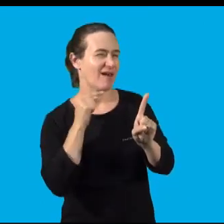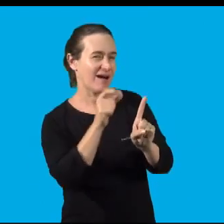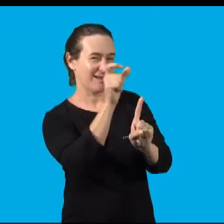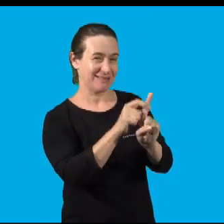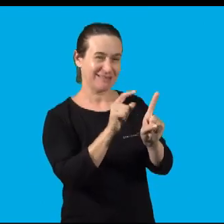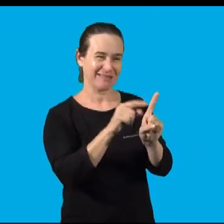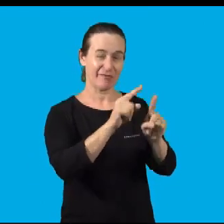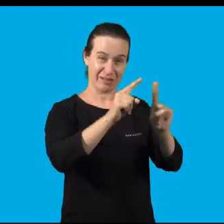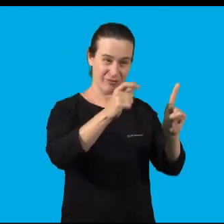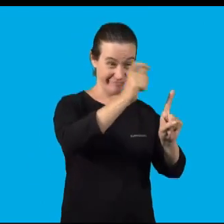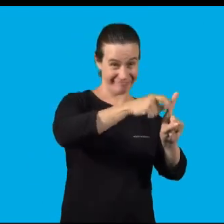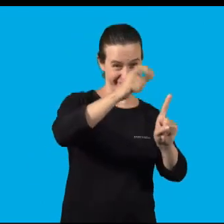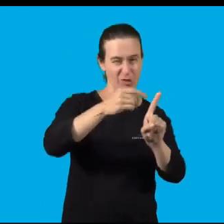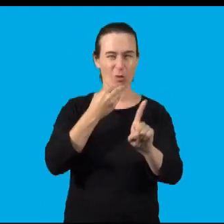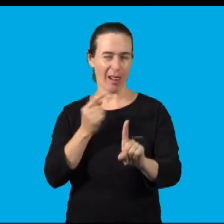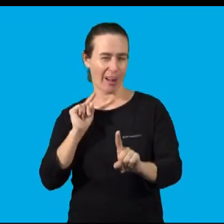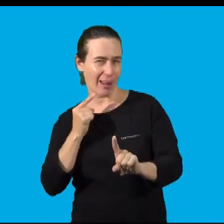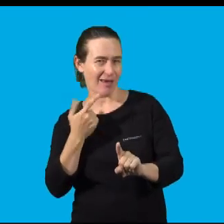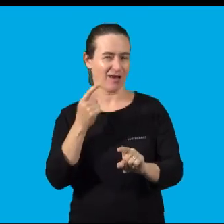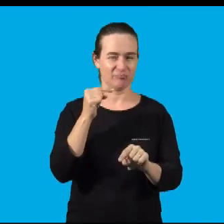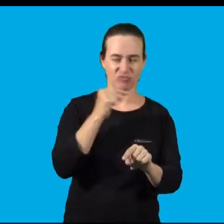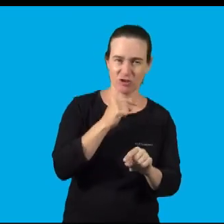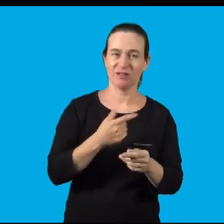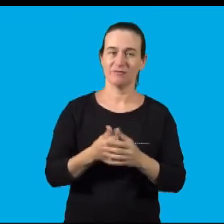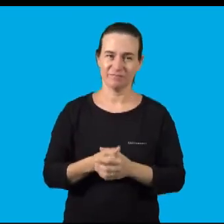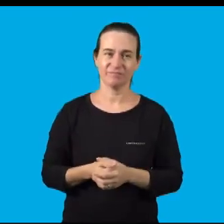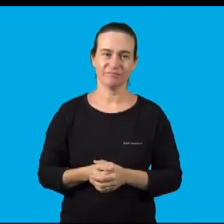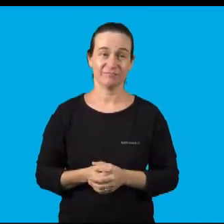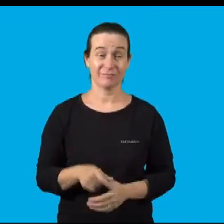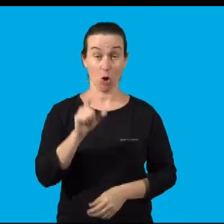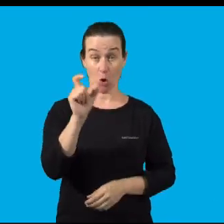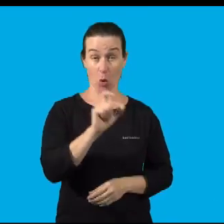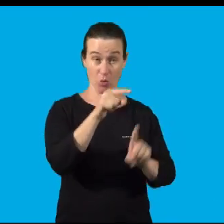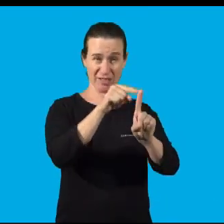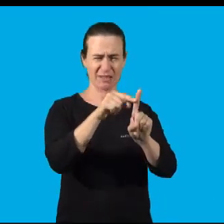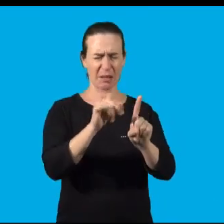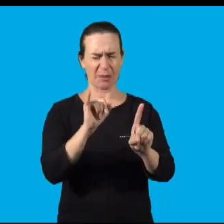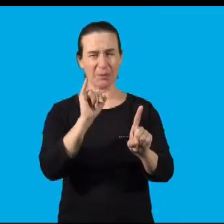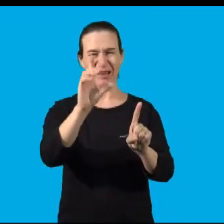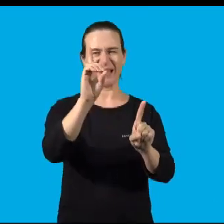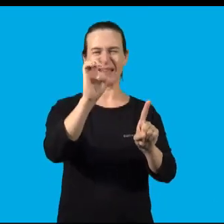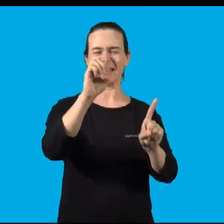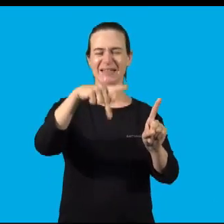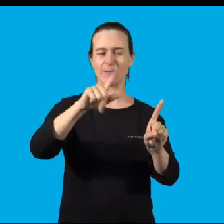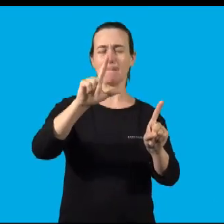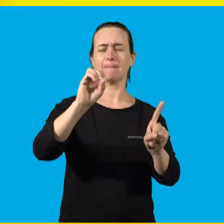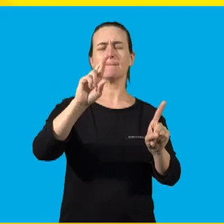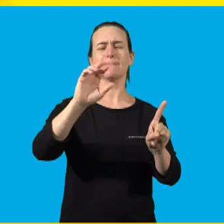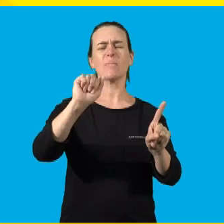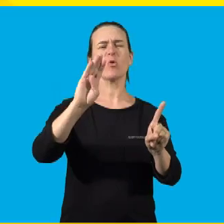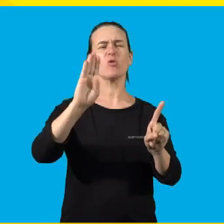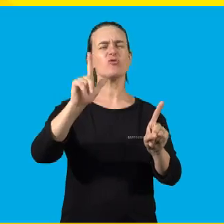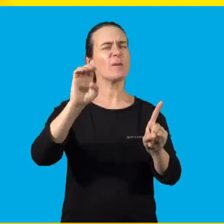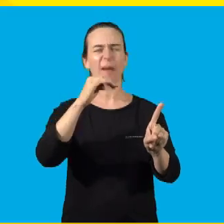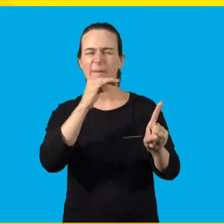and deceptive tactics of various characters. Claudius's deplorable actions, so that means his evil or